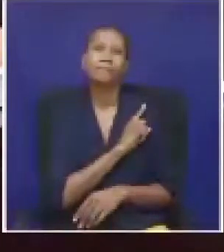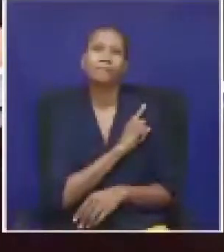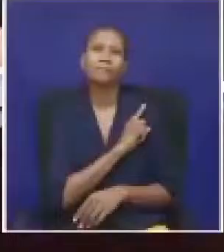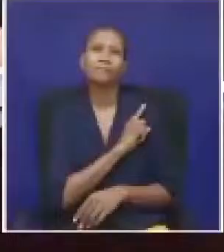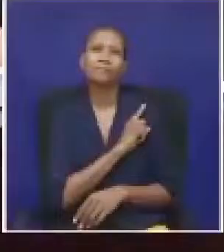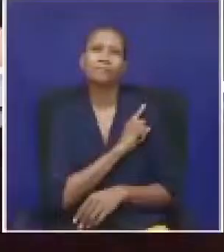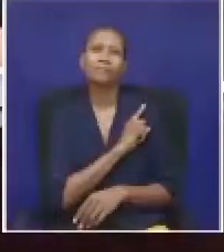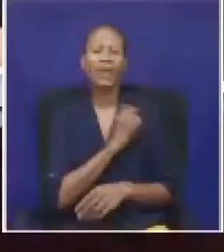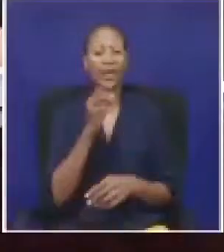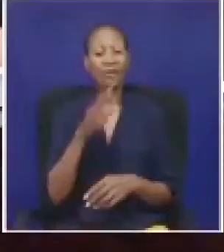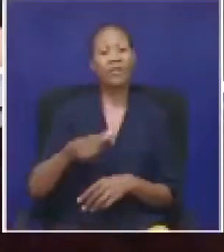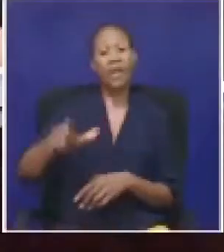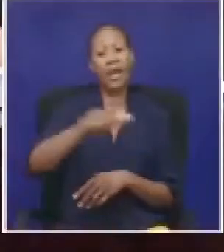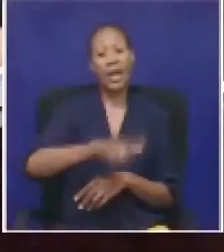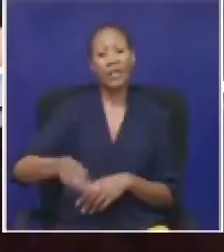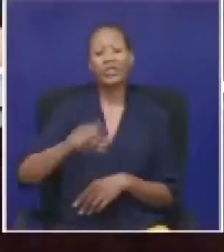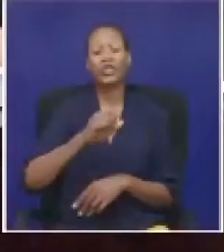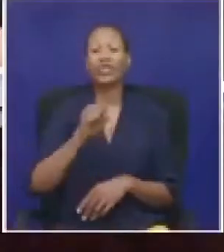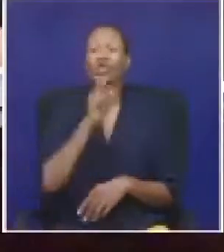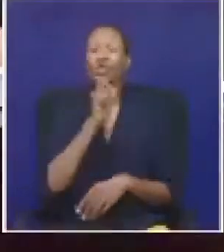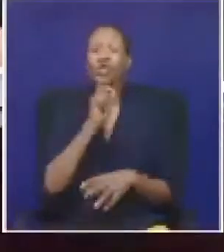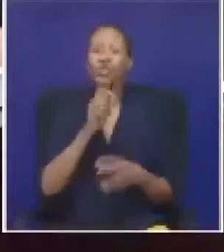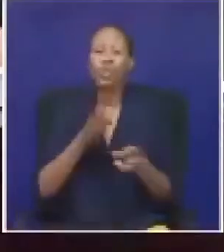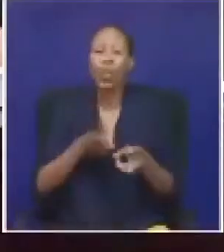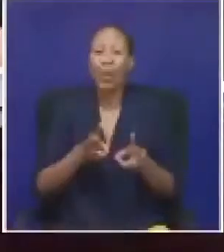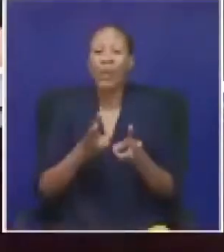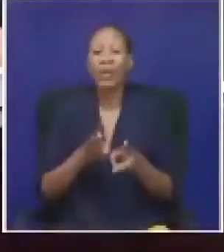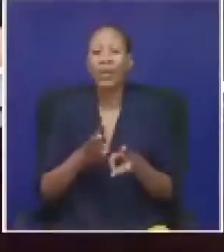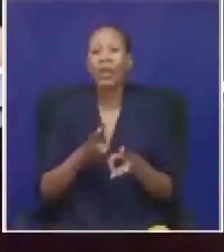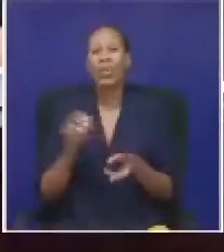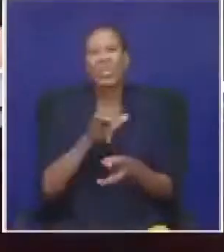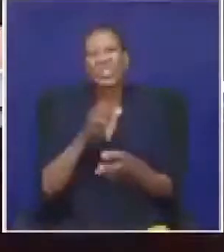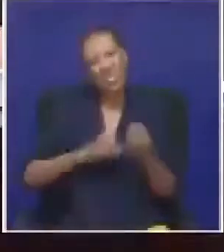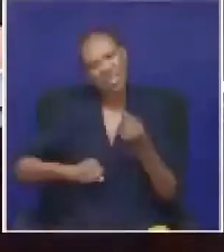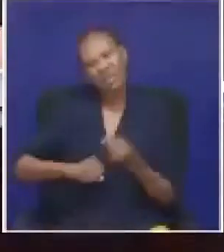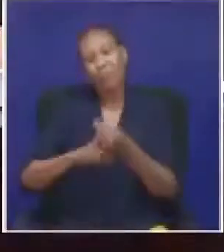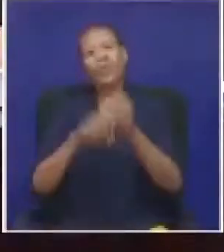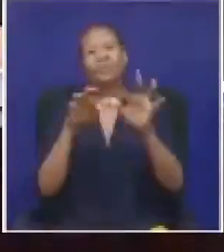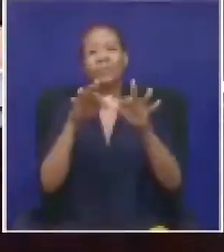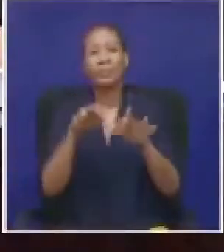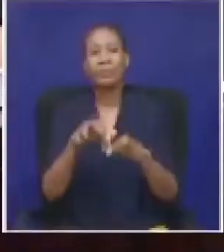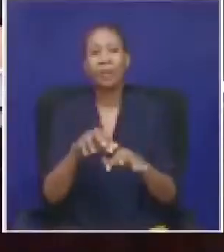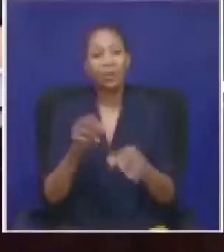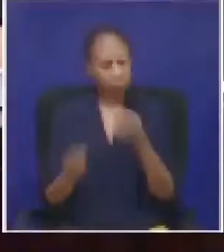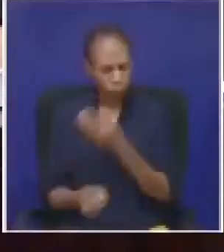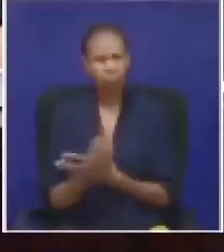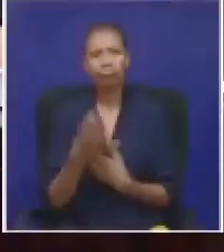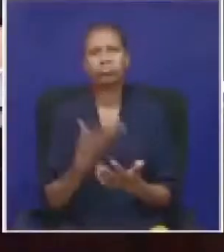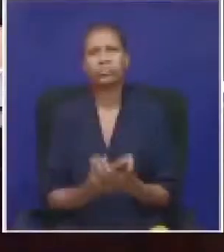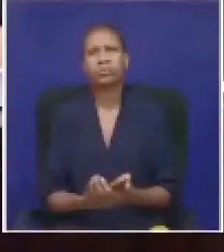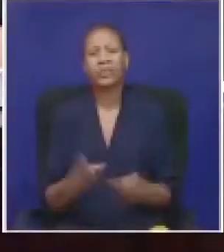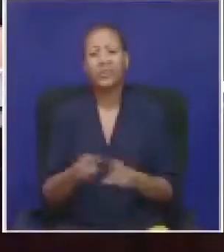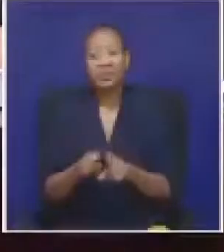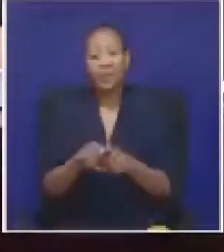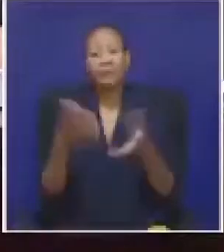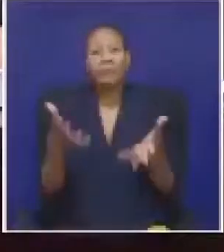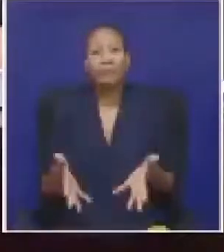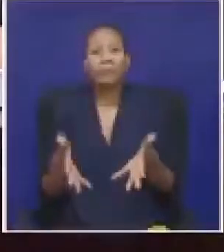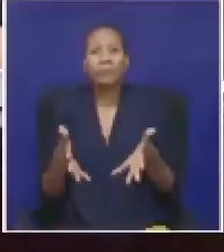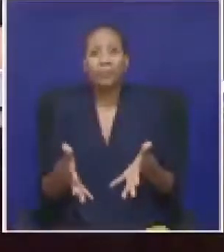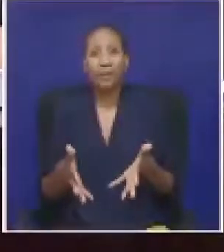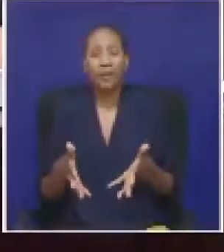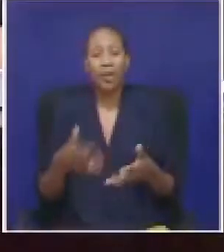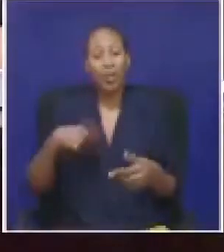a public good, that is happening. And as we speak today, our